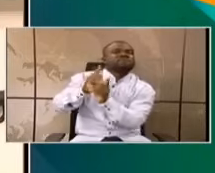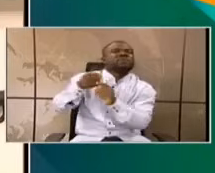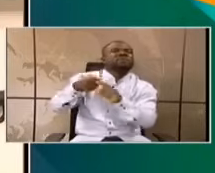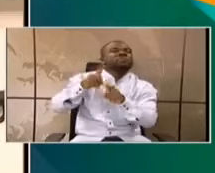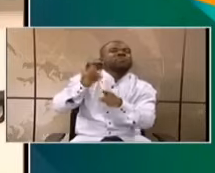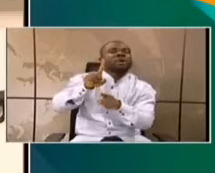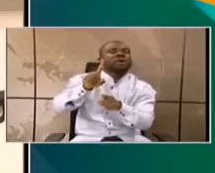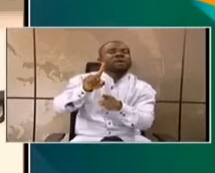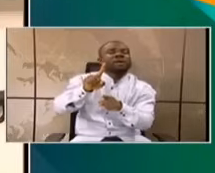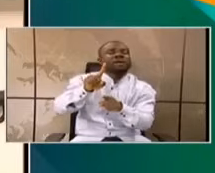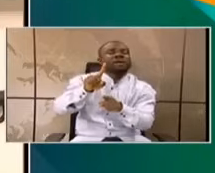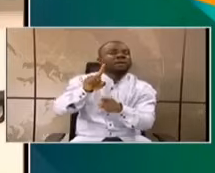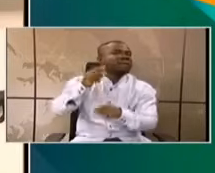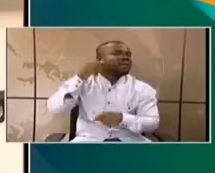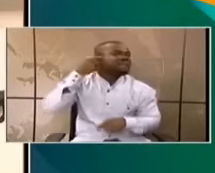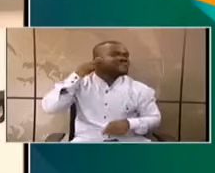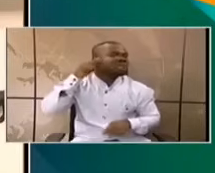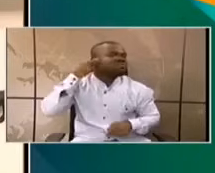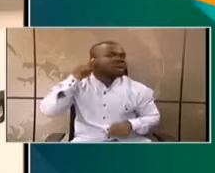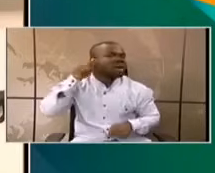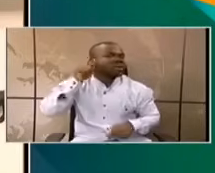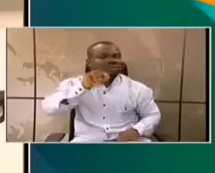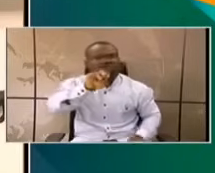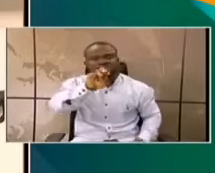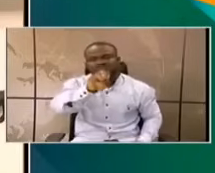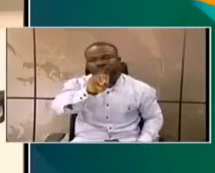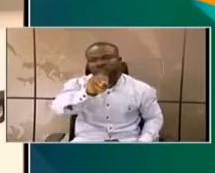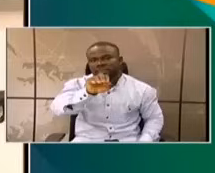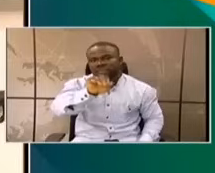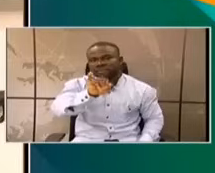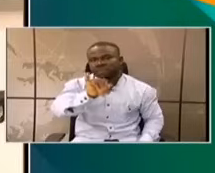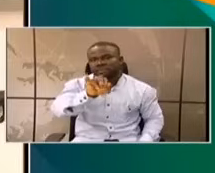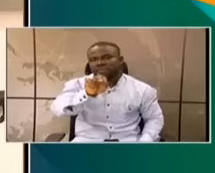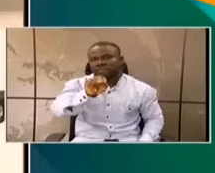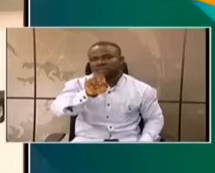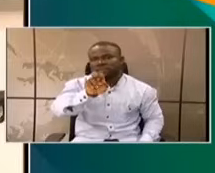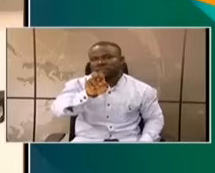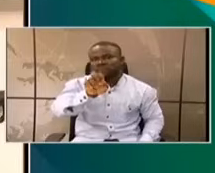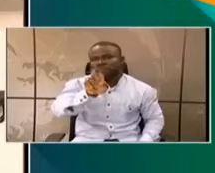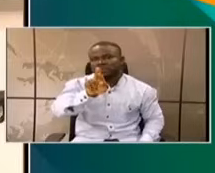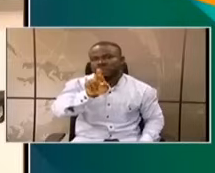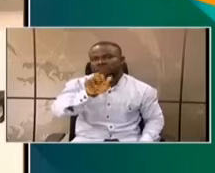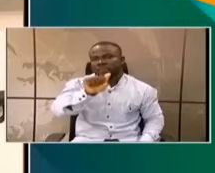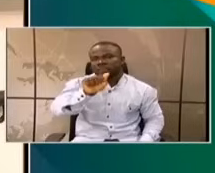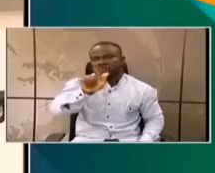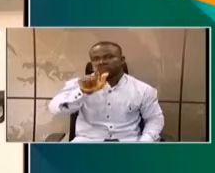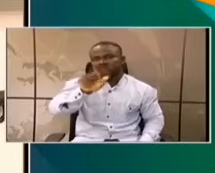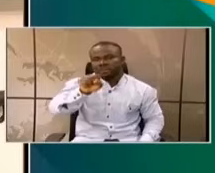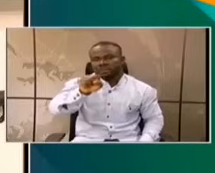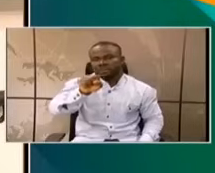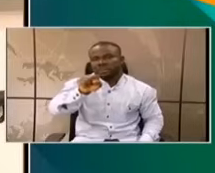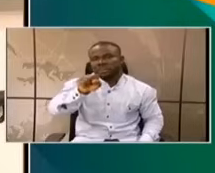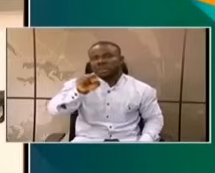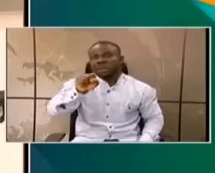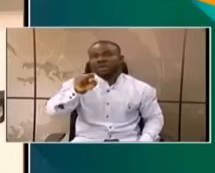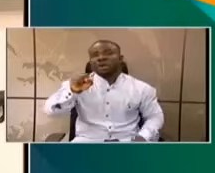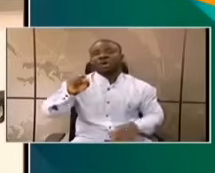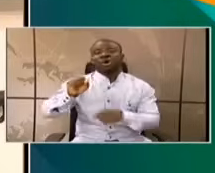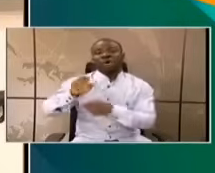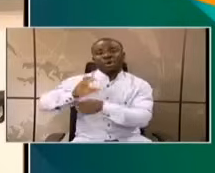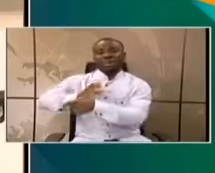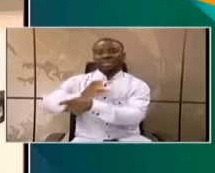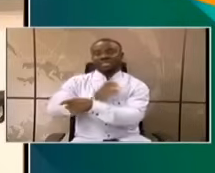tell me over 2,000 small scale mining licenses now. More issue. No,